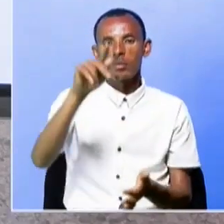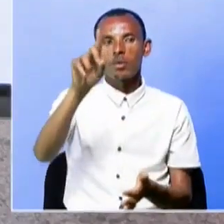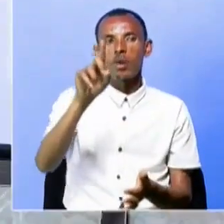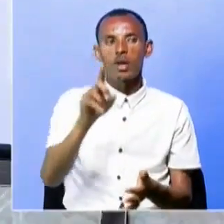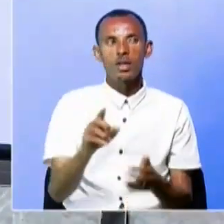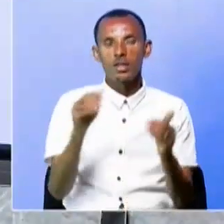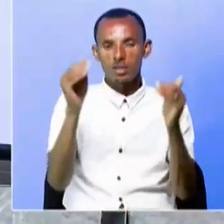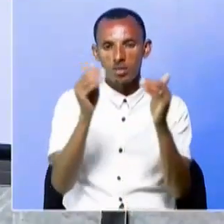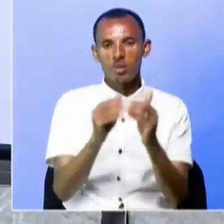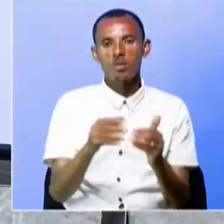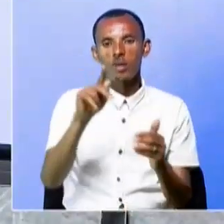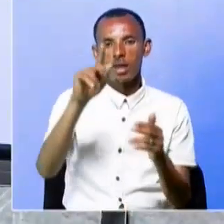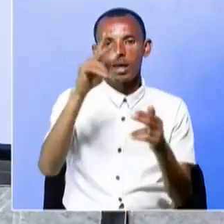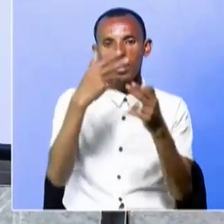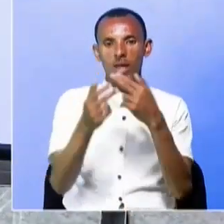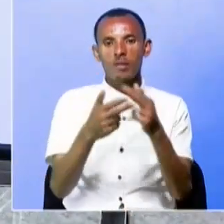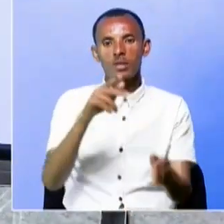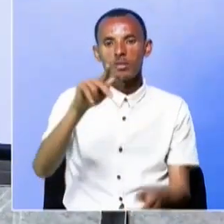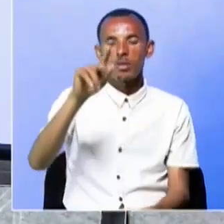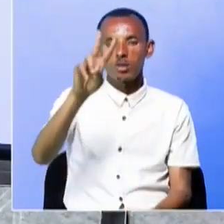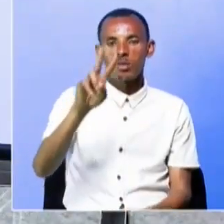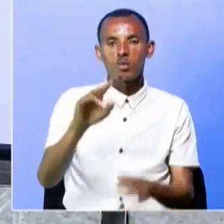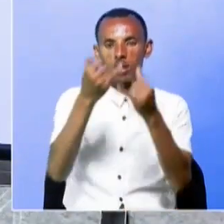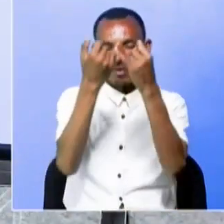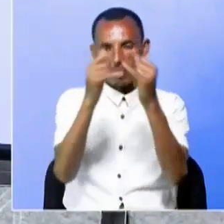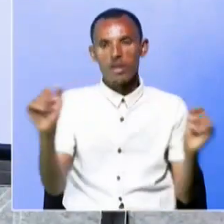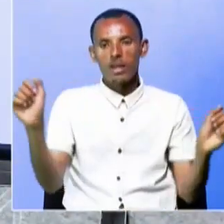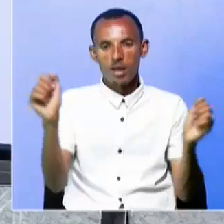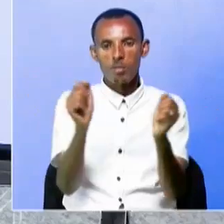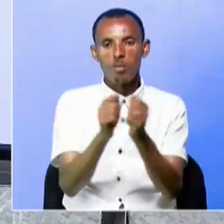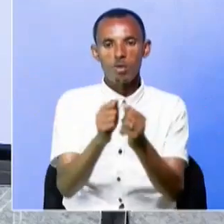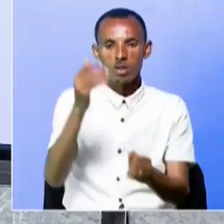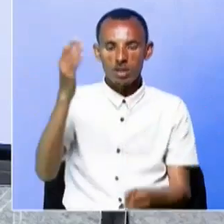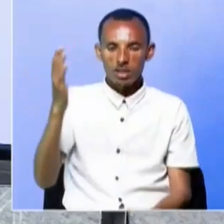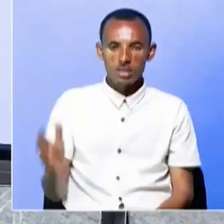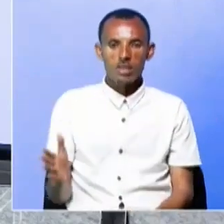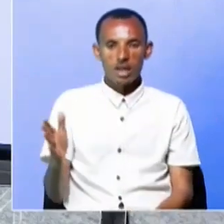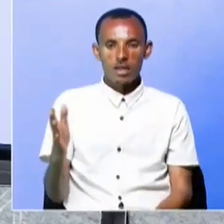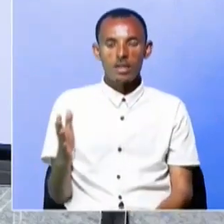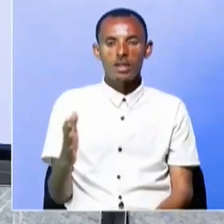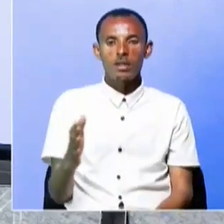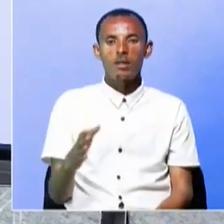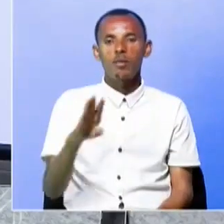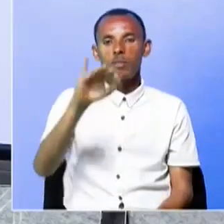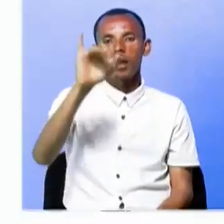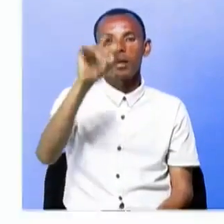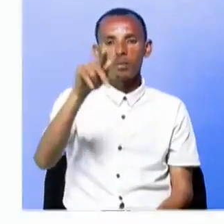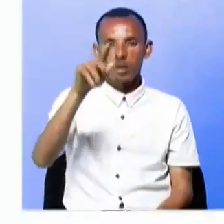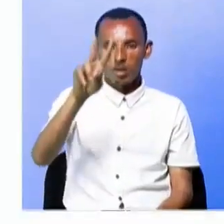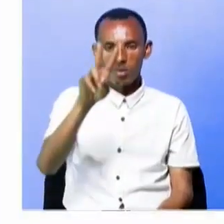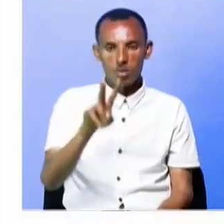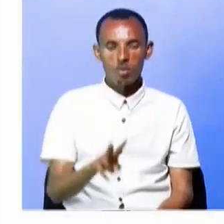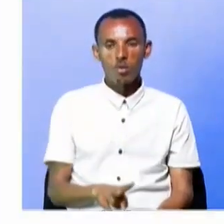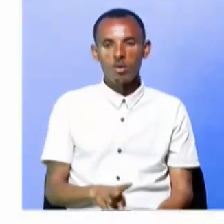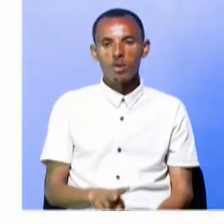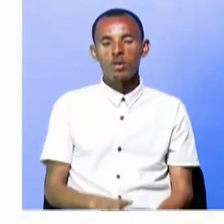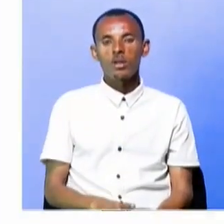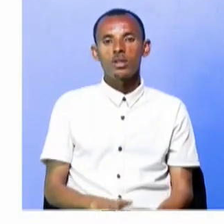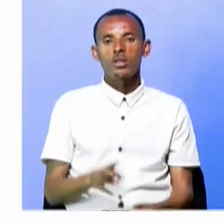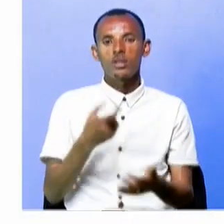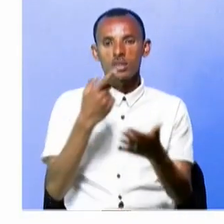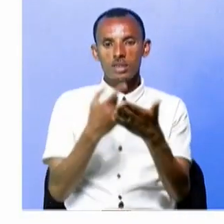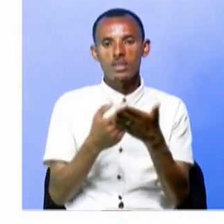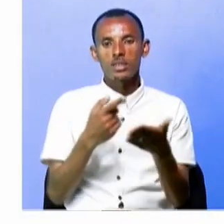K times P2. Dividing both sides by P2, okay,